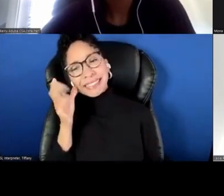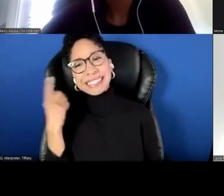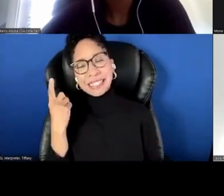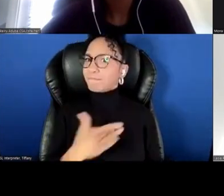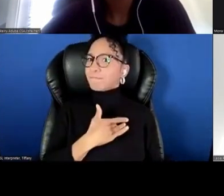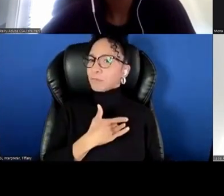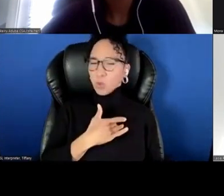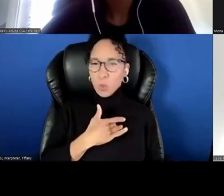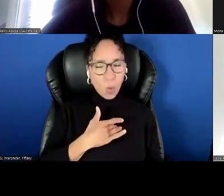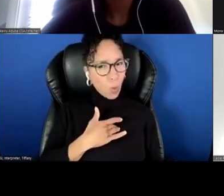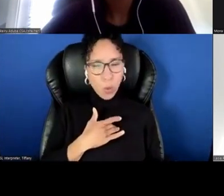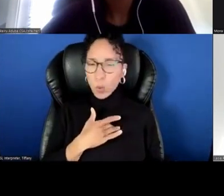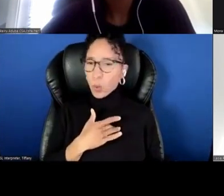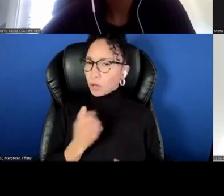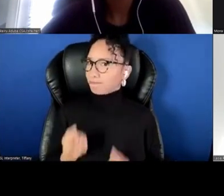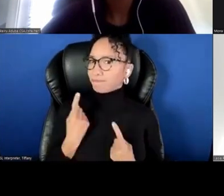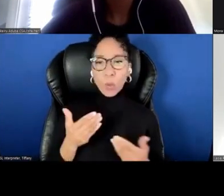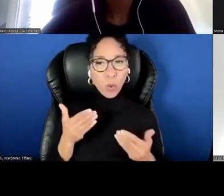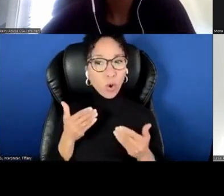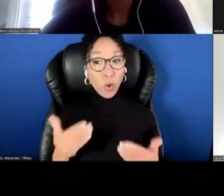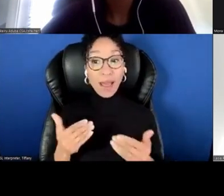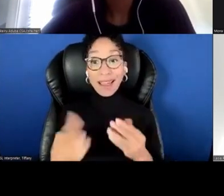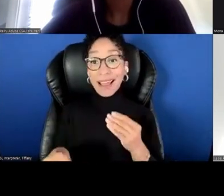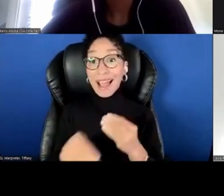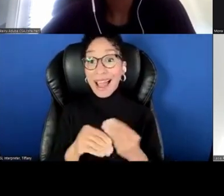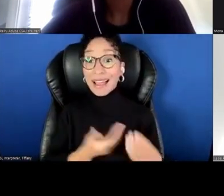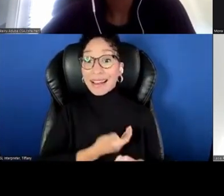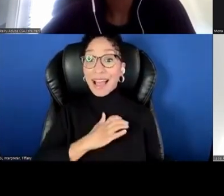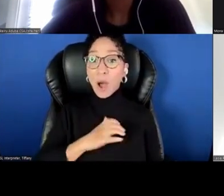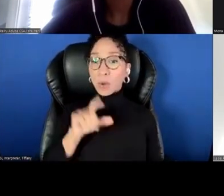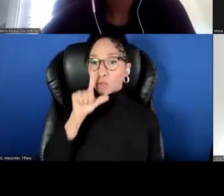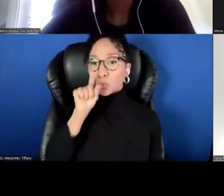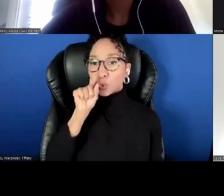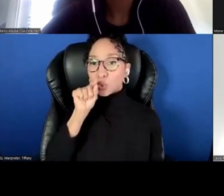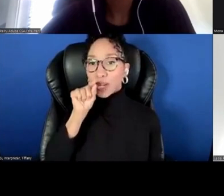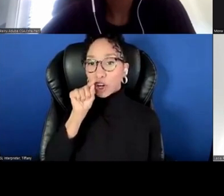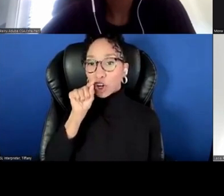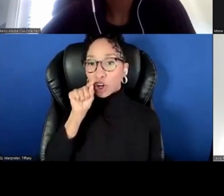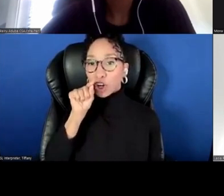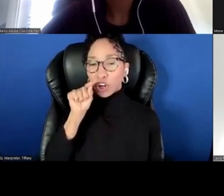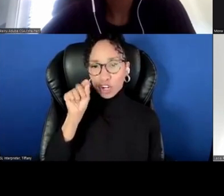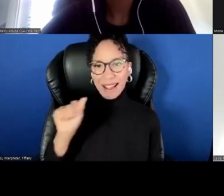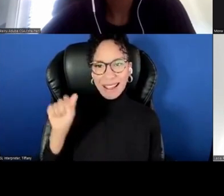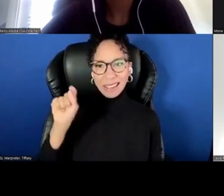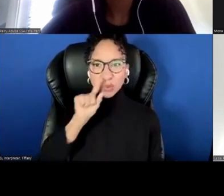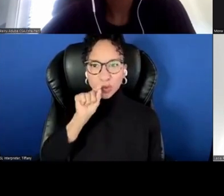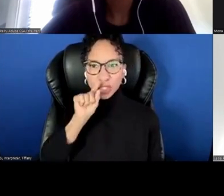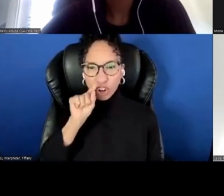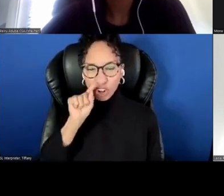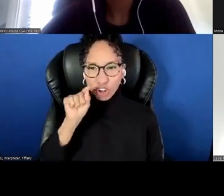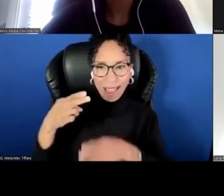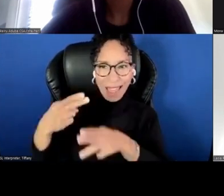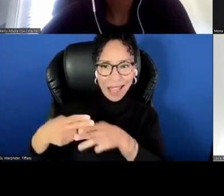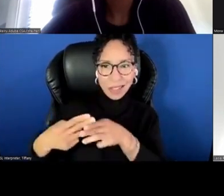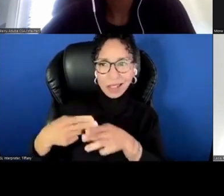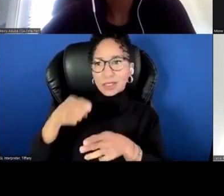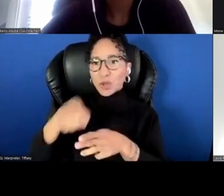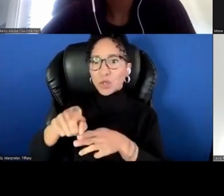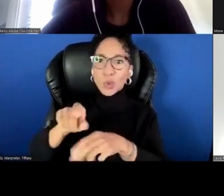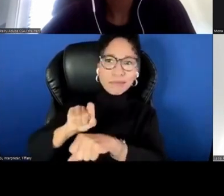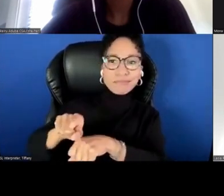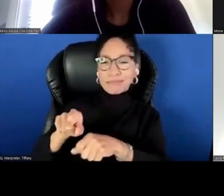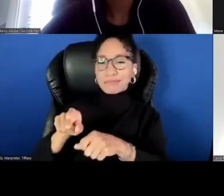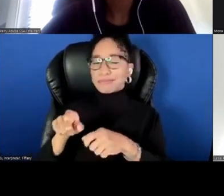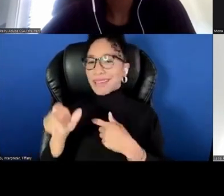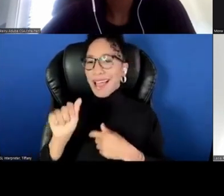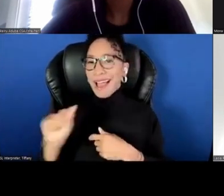in the chat our Twitter in which you can mention us and on Twitter so that we can see whatever you're resonating with and that